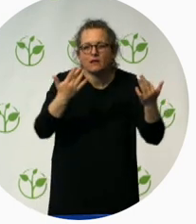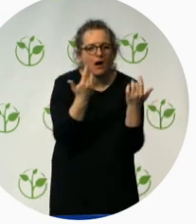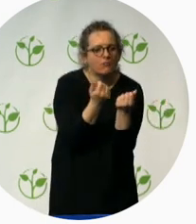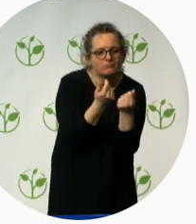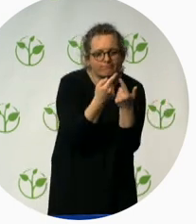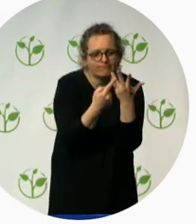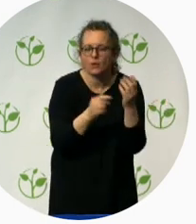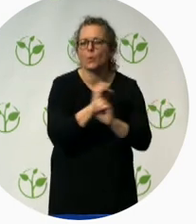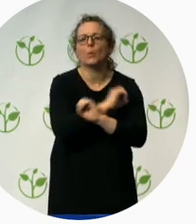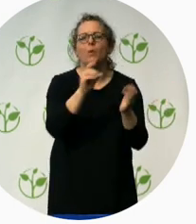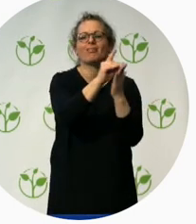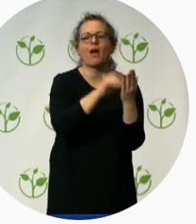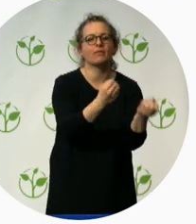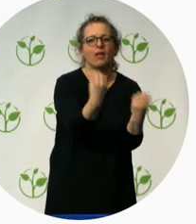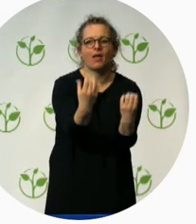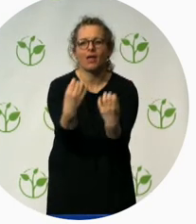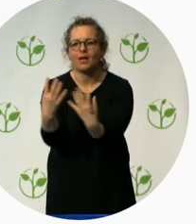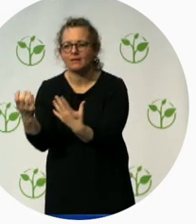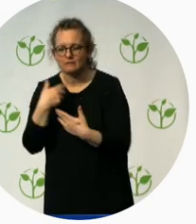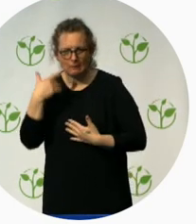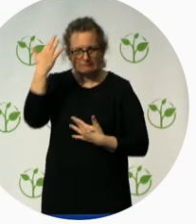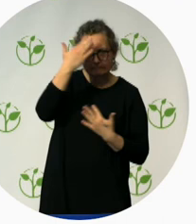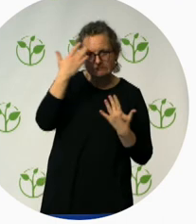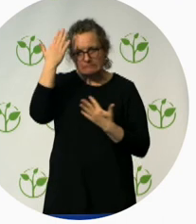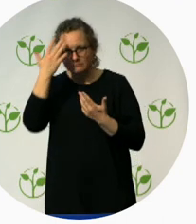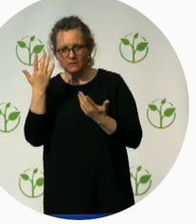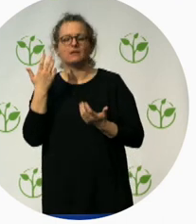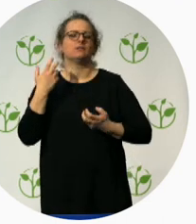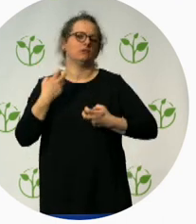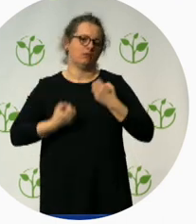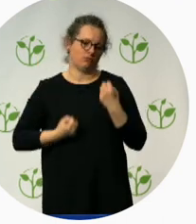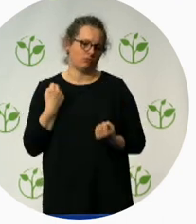about vocational skills training. And you said